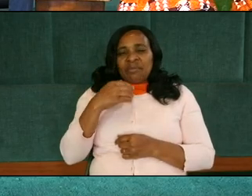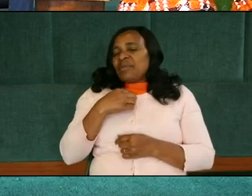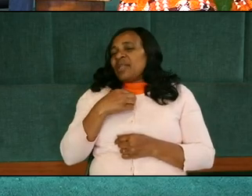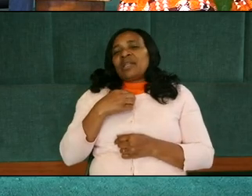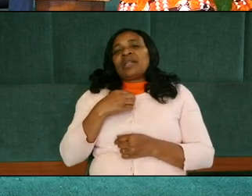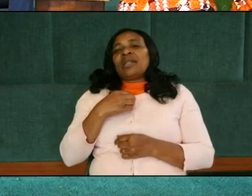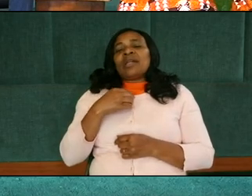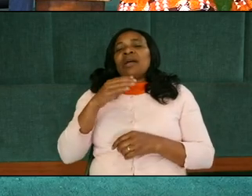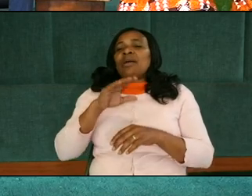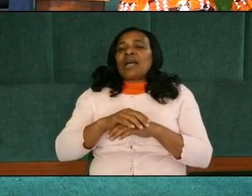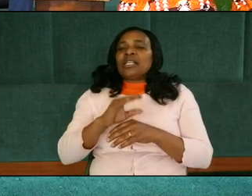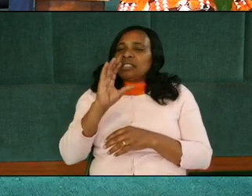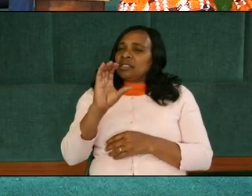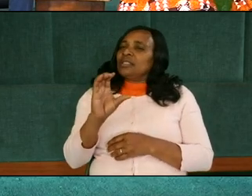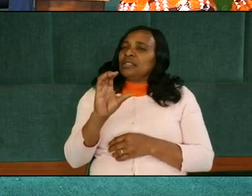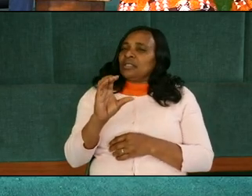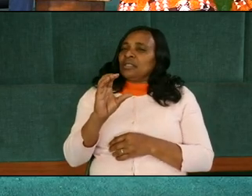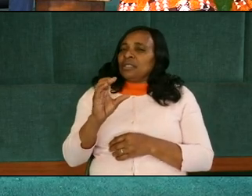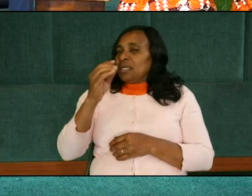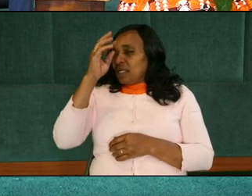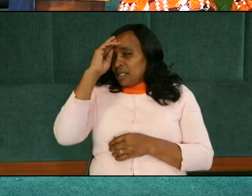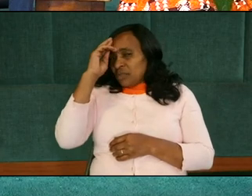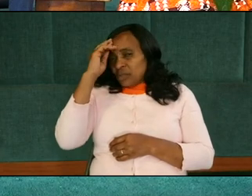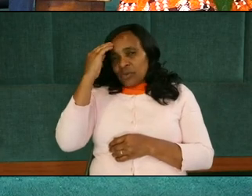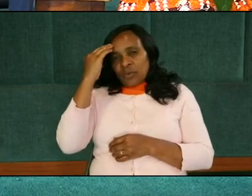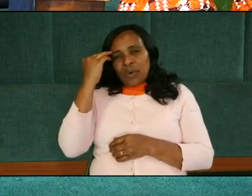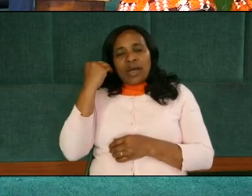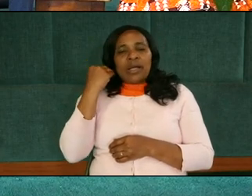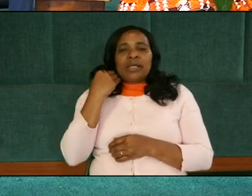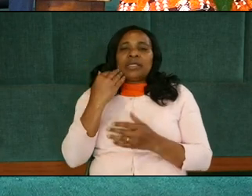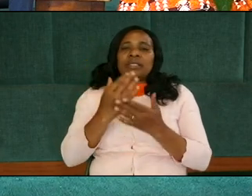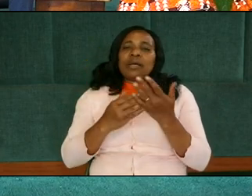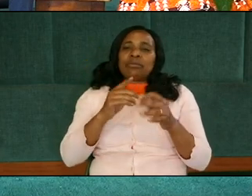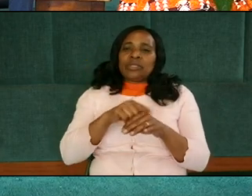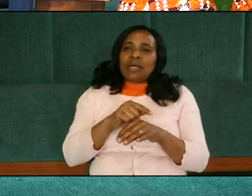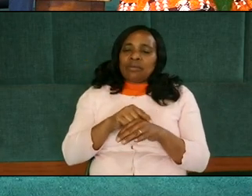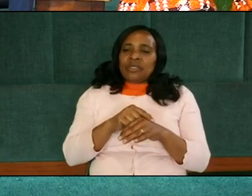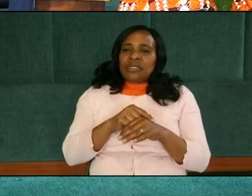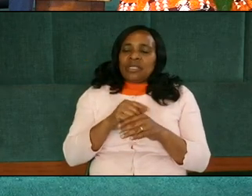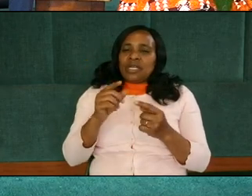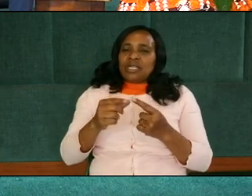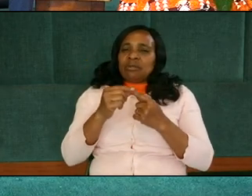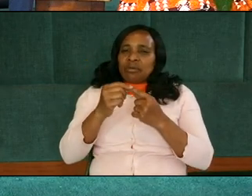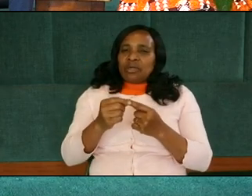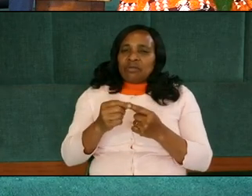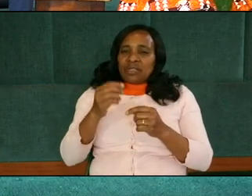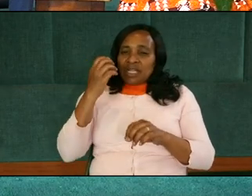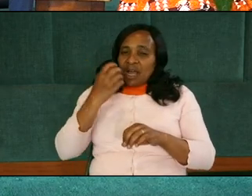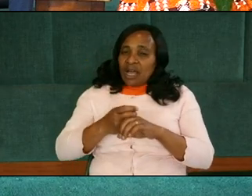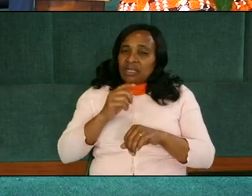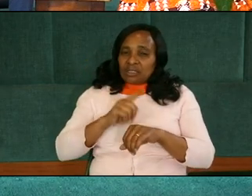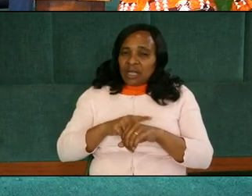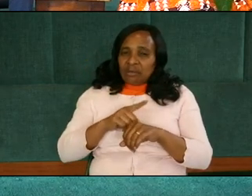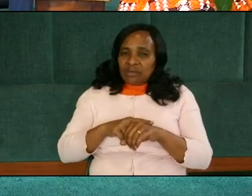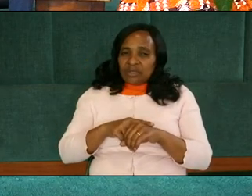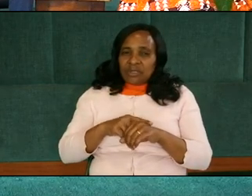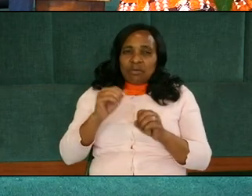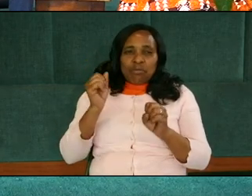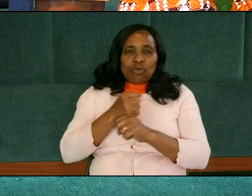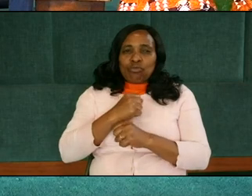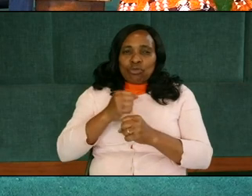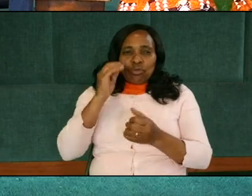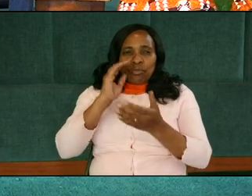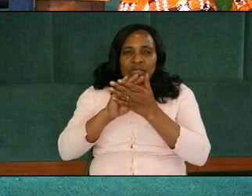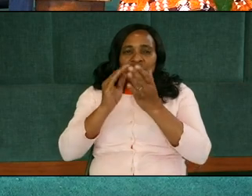C. And the reason why is sometimes, especially during tough times, it's very hard to believe in